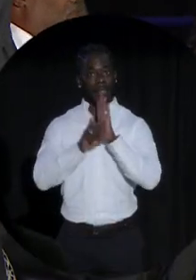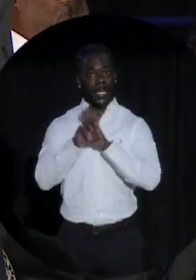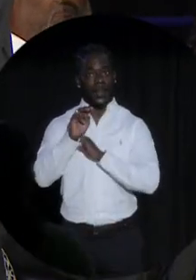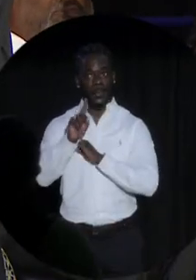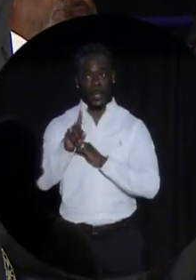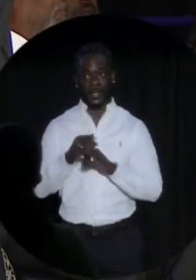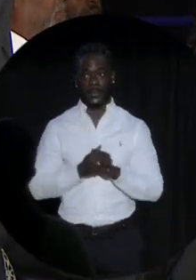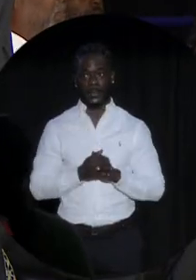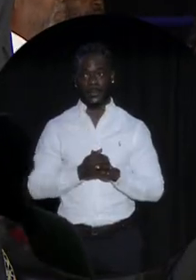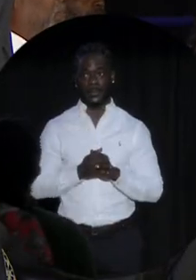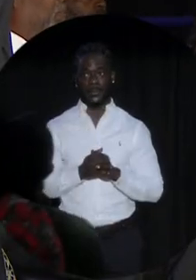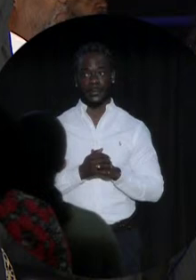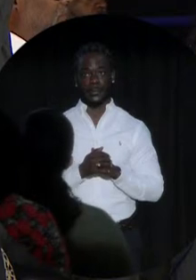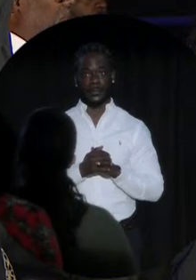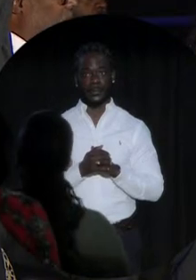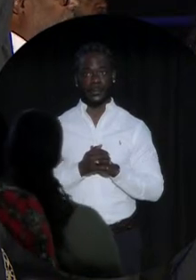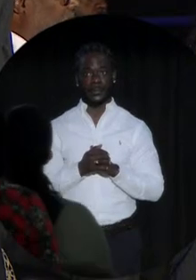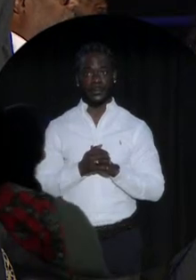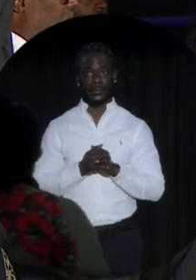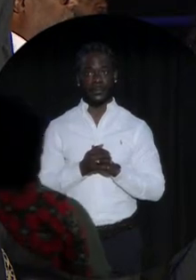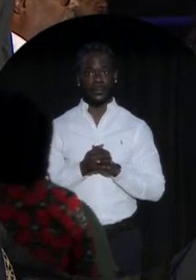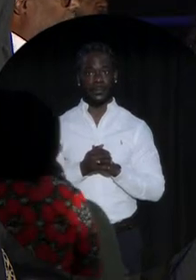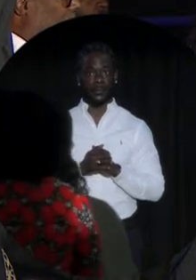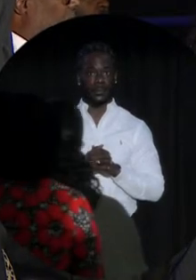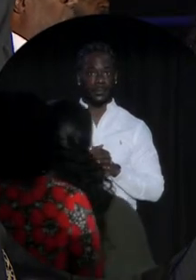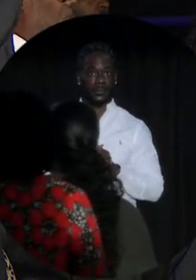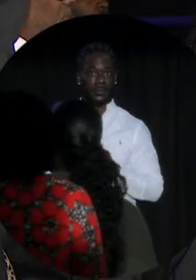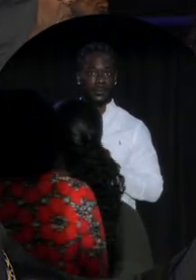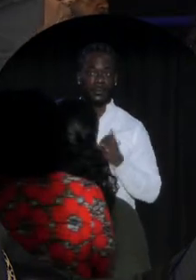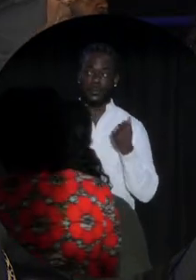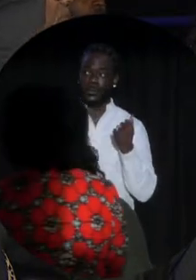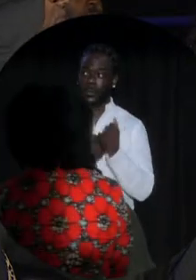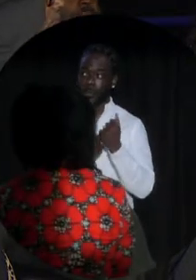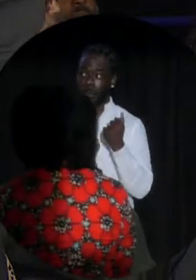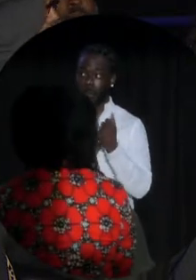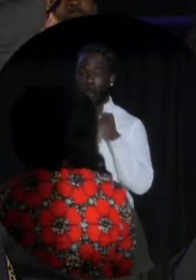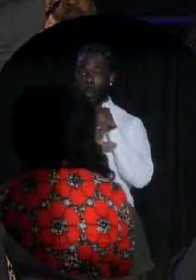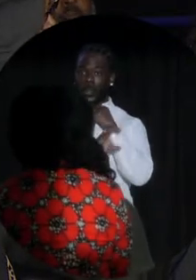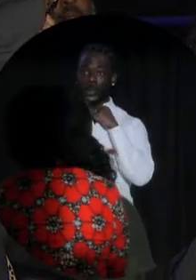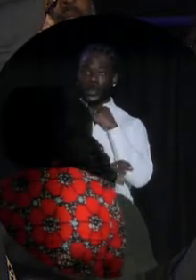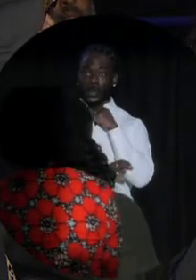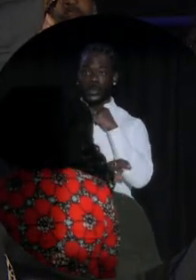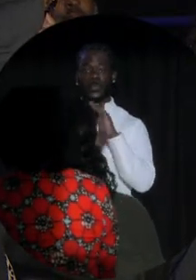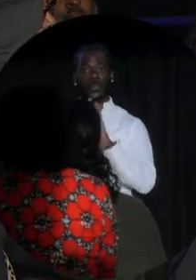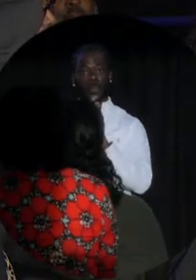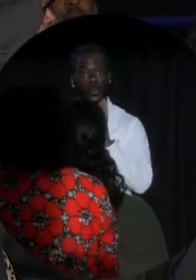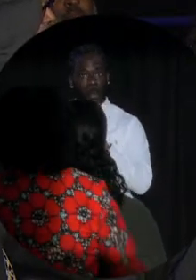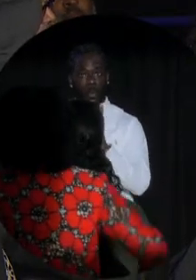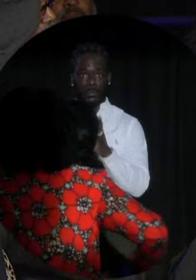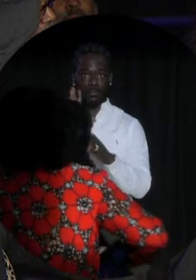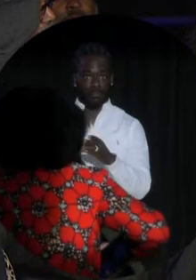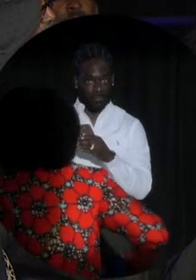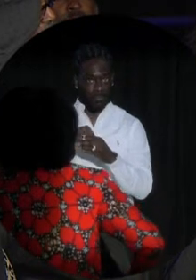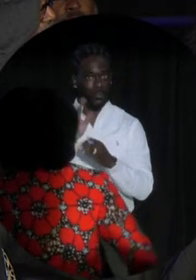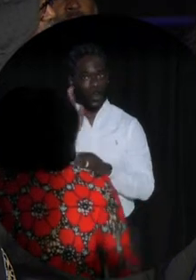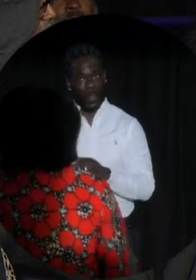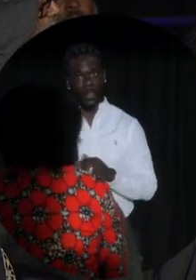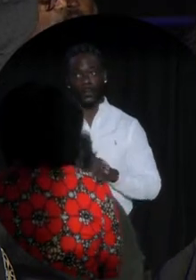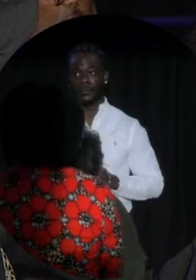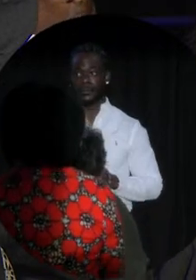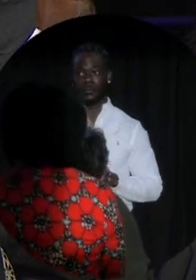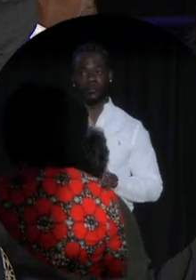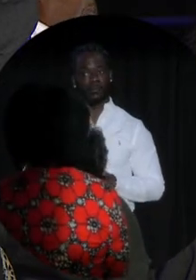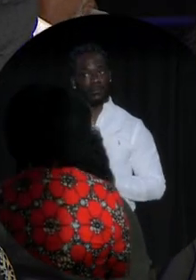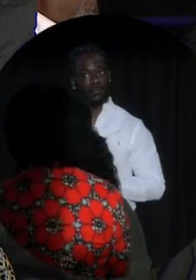state of Maryland. And support the Constitution and laws thereof. And support the Constitution and laws thereof. And that I will. And that I